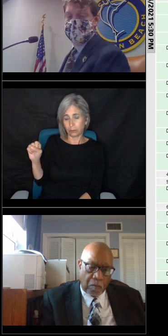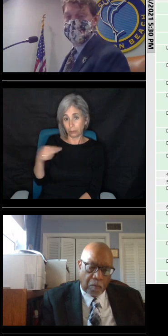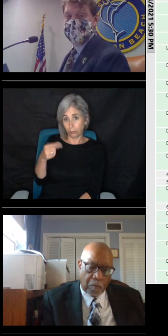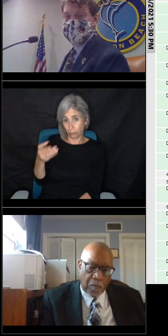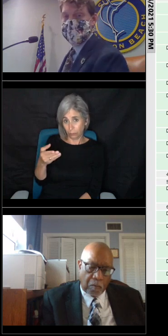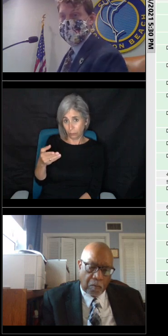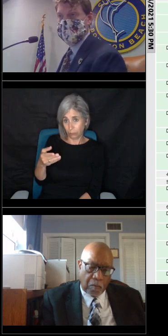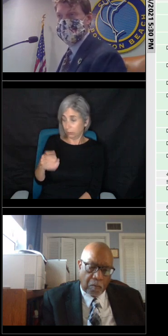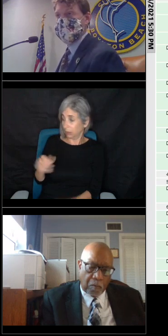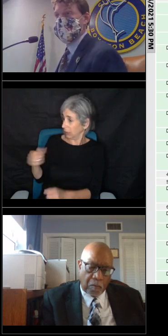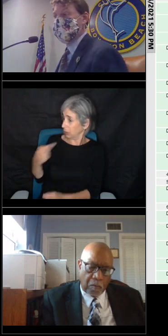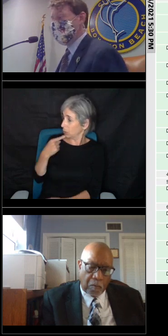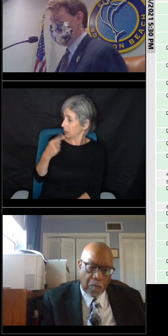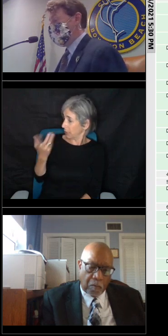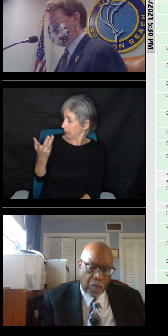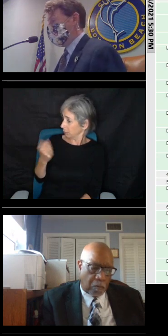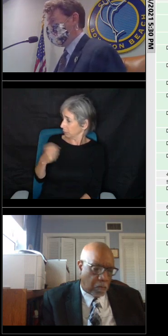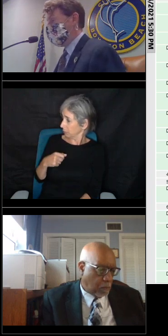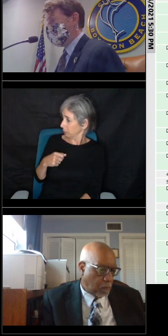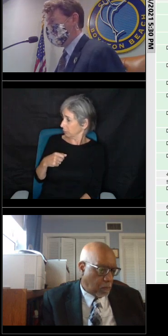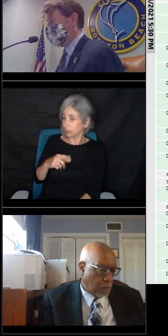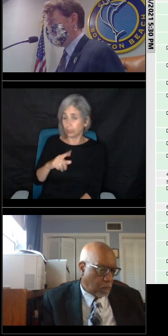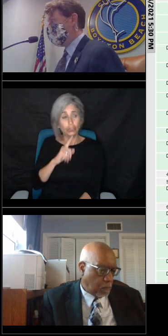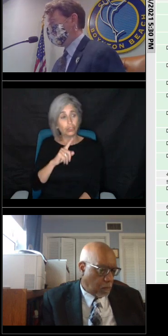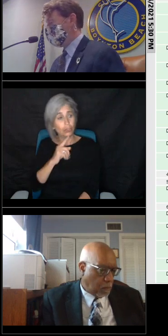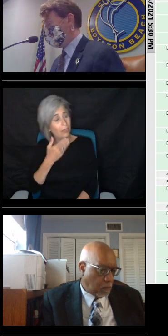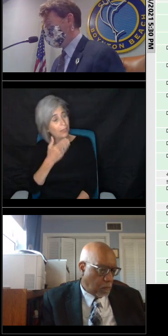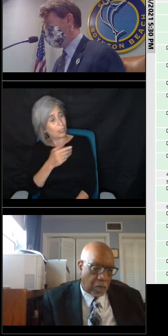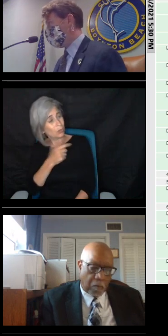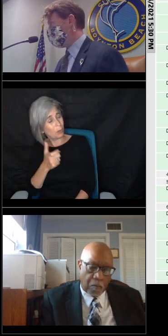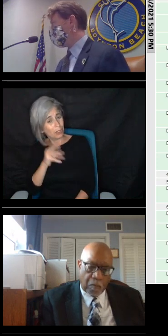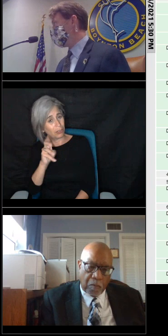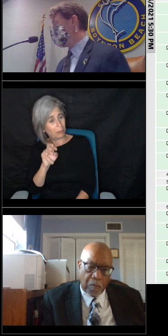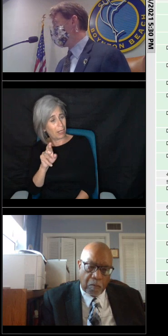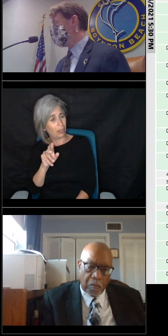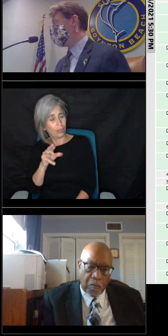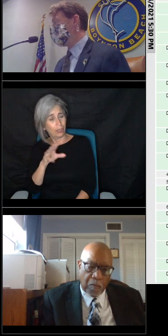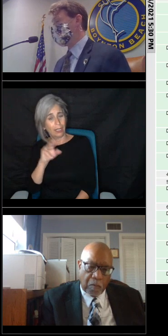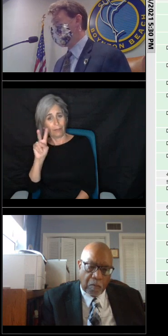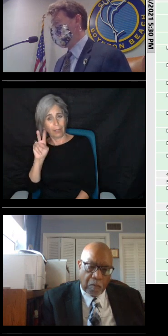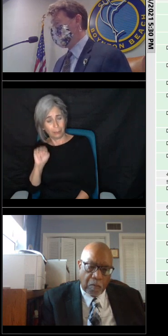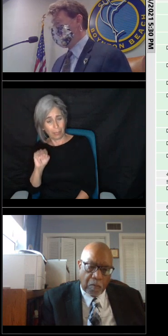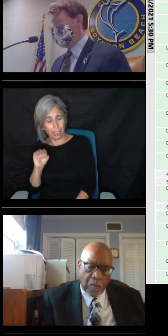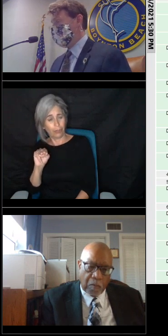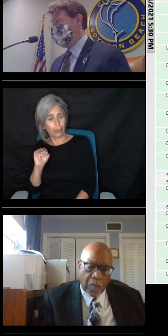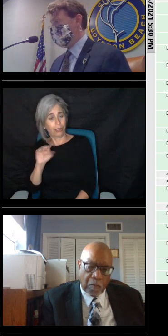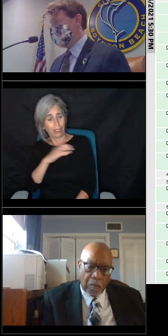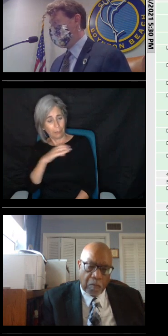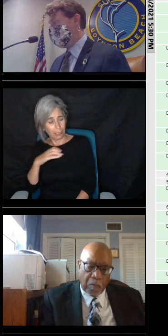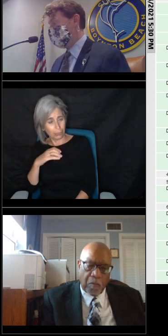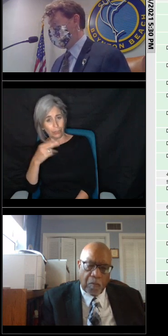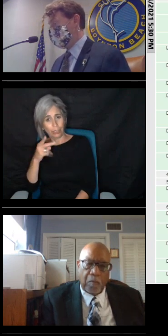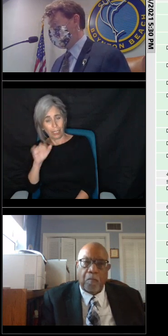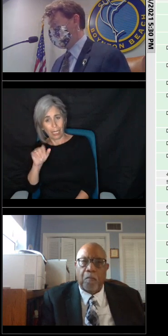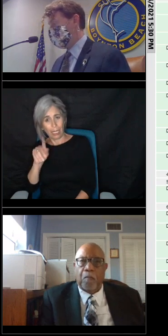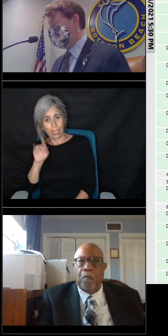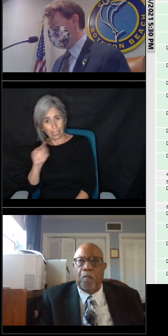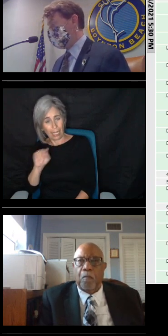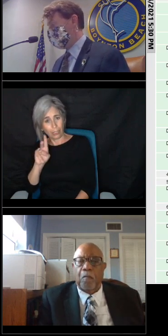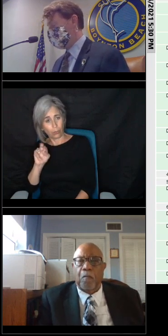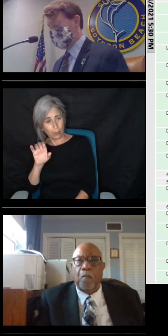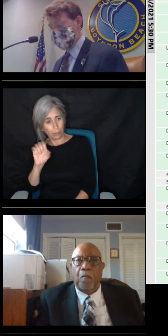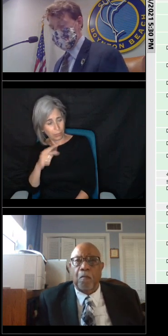Yes. Would you like to say a few words? Sure thing. Thank you so much, Mayor Grant, Vice Mayor Pensurga, and Commissioners Hay, Katz, and Romulus for